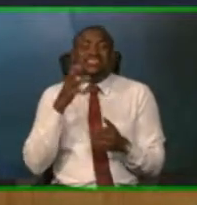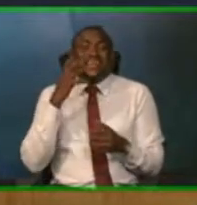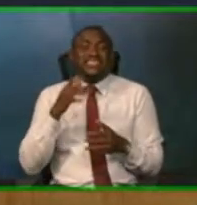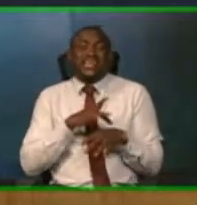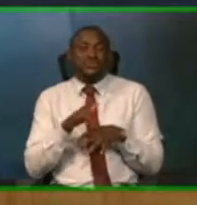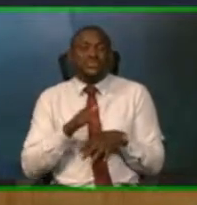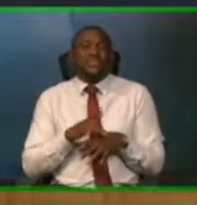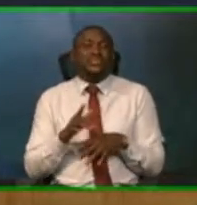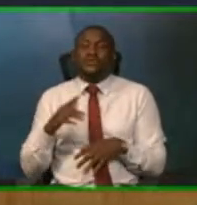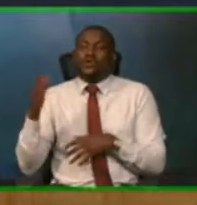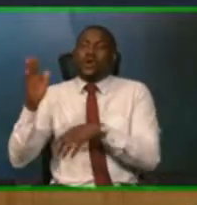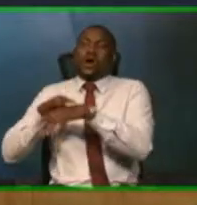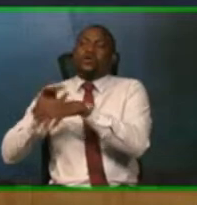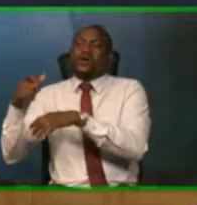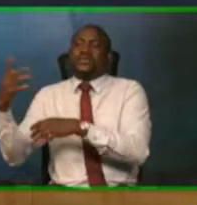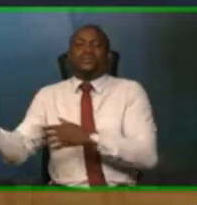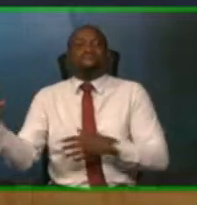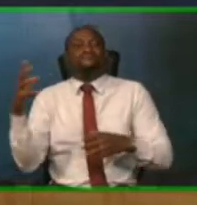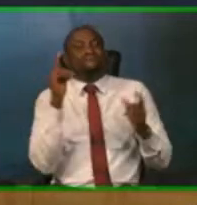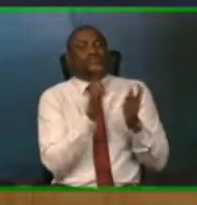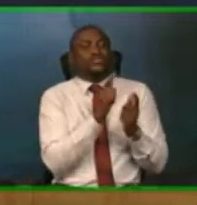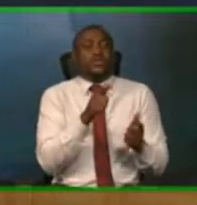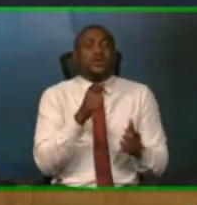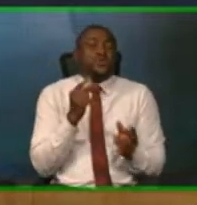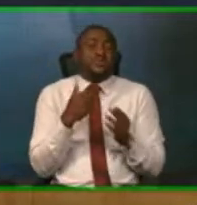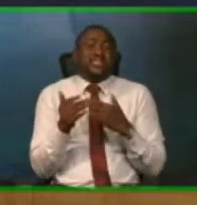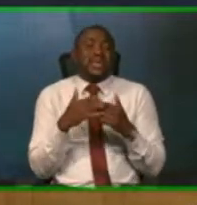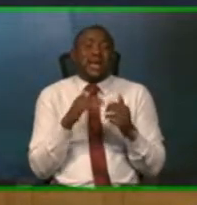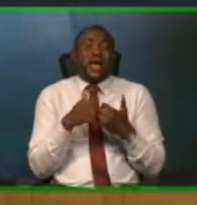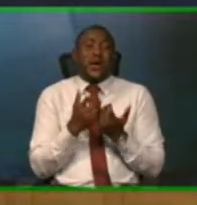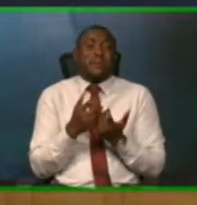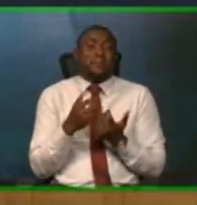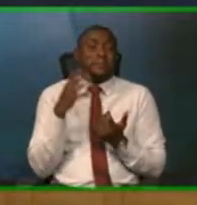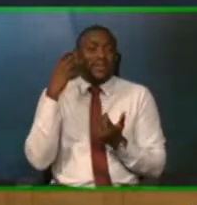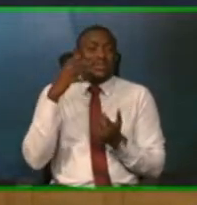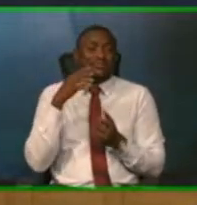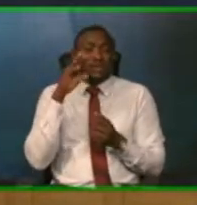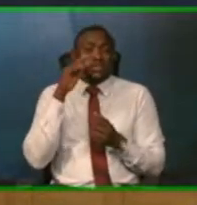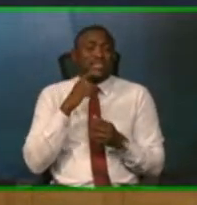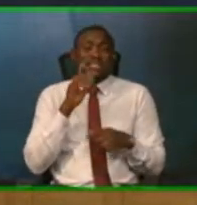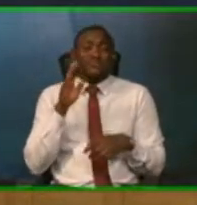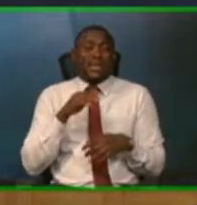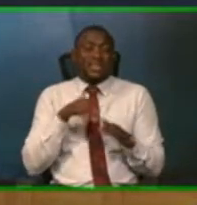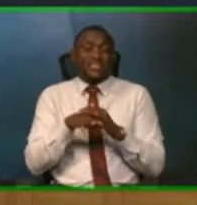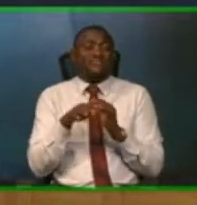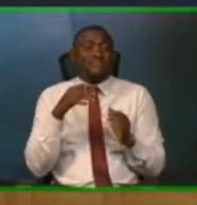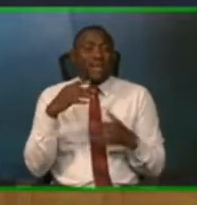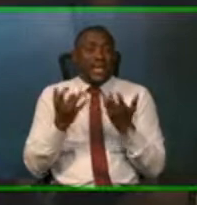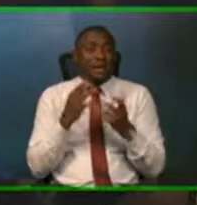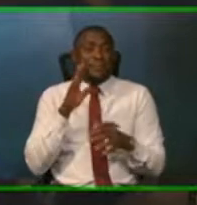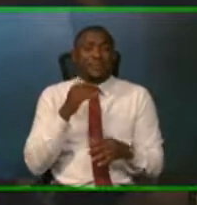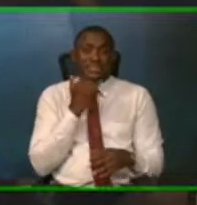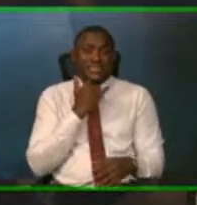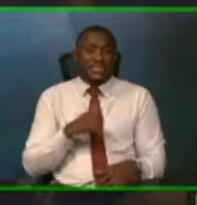gather others and bring there. No matter how mad a man is, he does not enter fire by mistake.